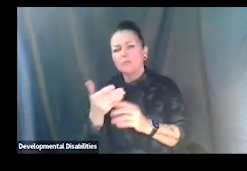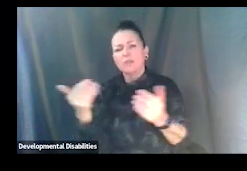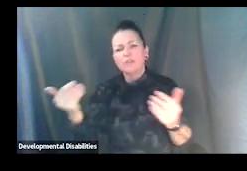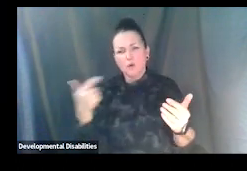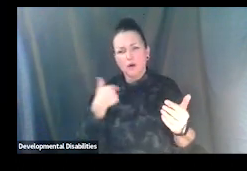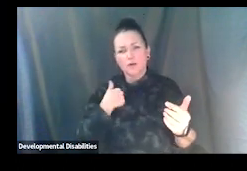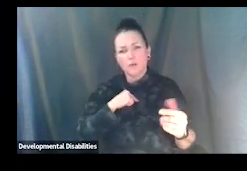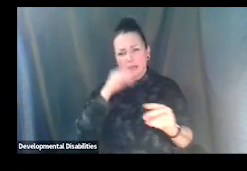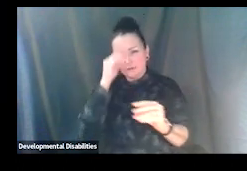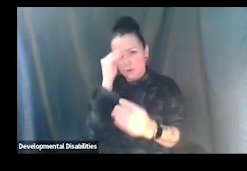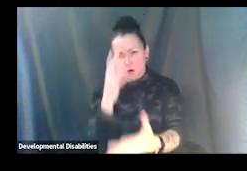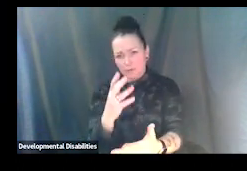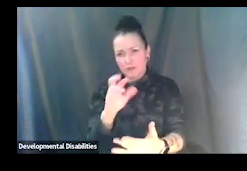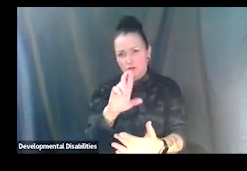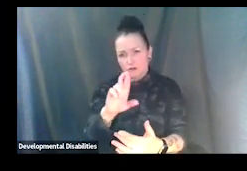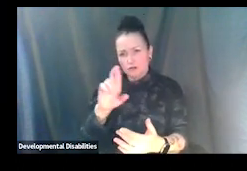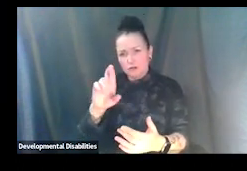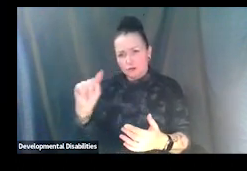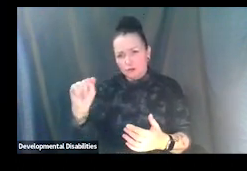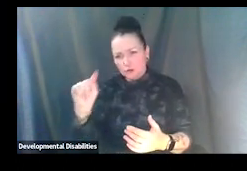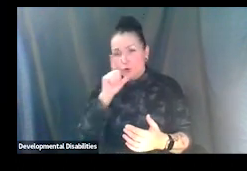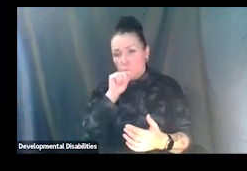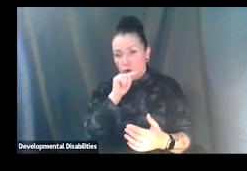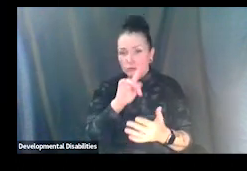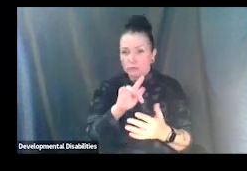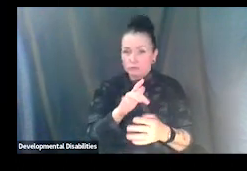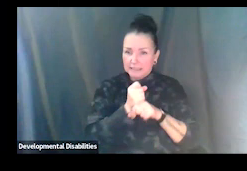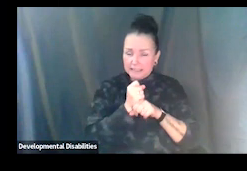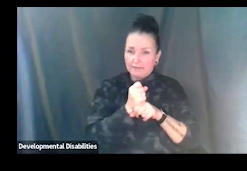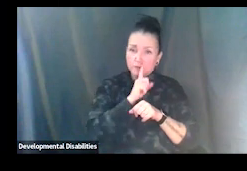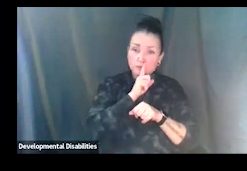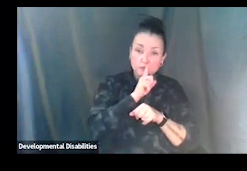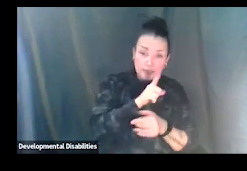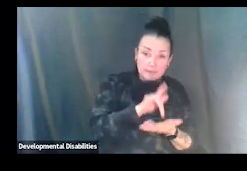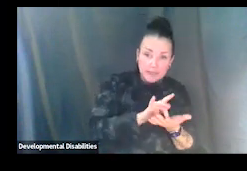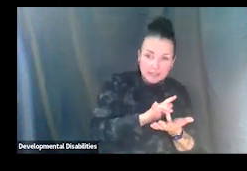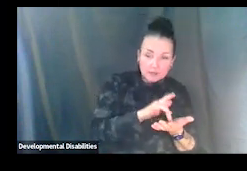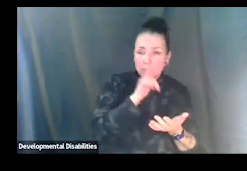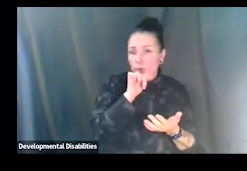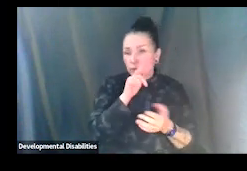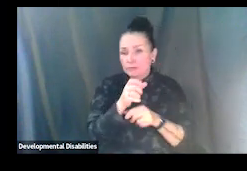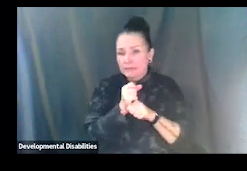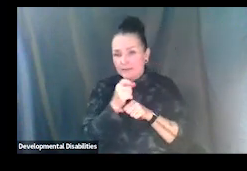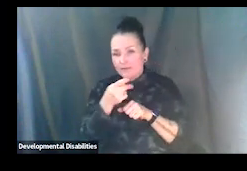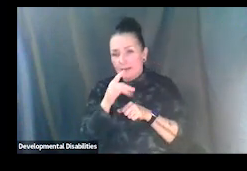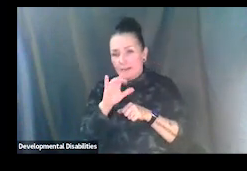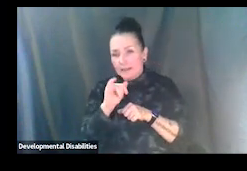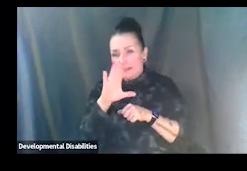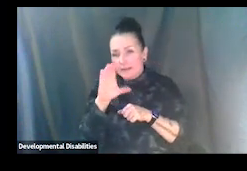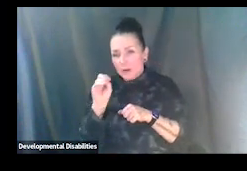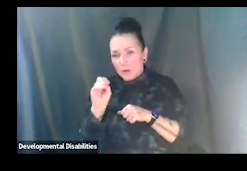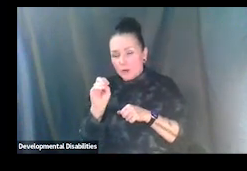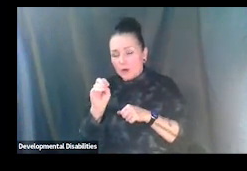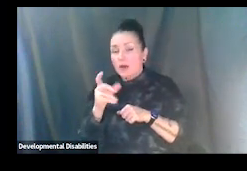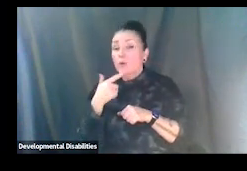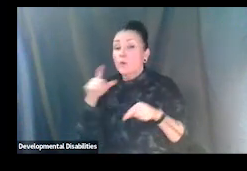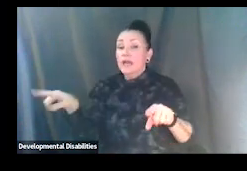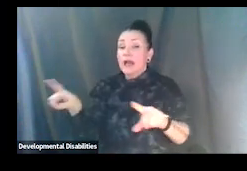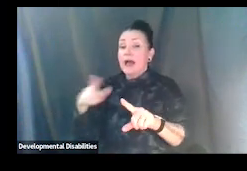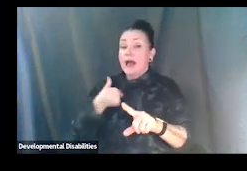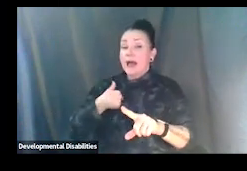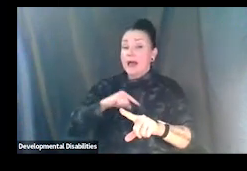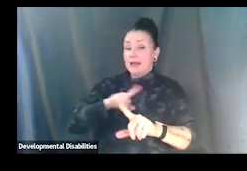asked, their parents or caregivers were asked, is your child's behavior much better or very much better compared to prior to the